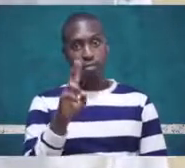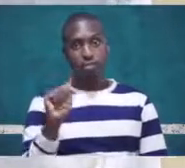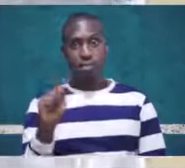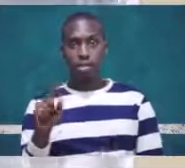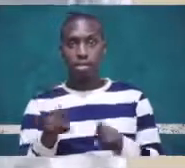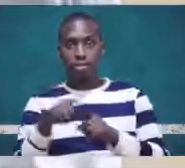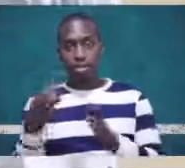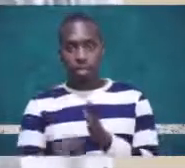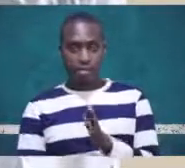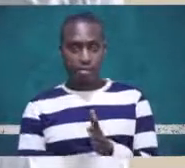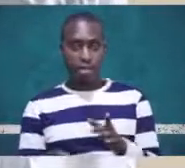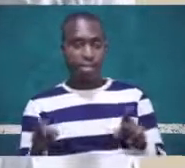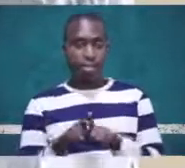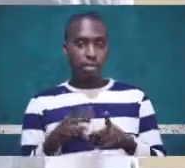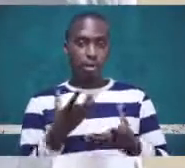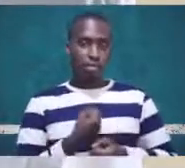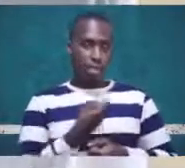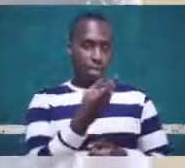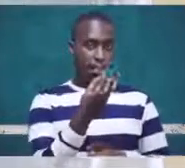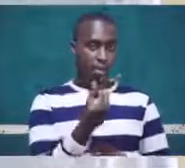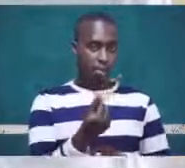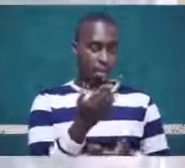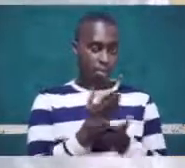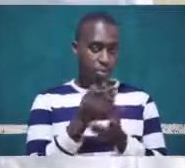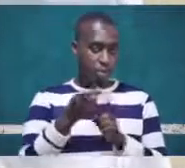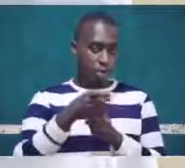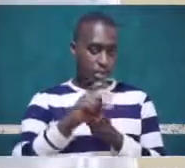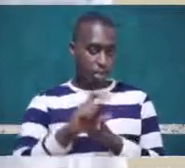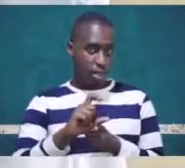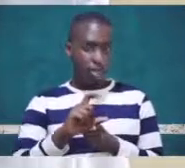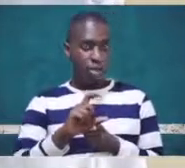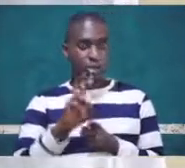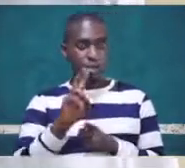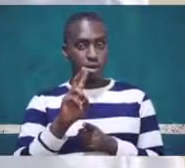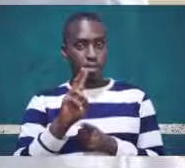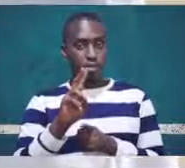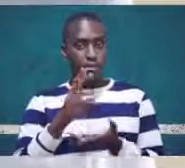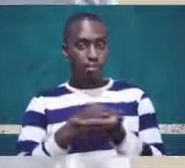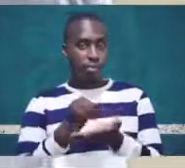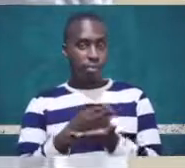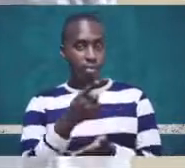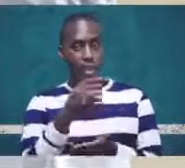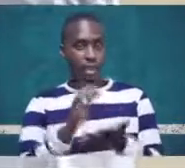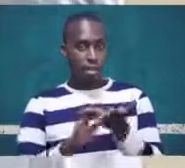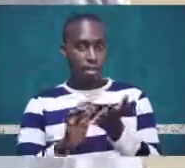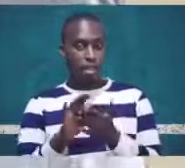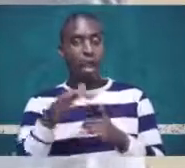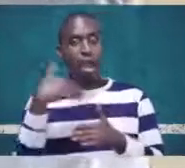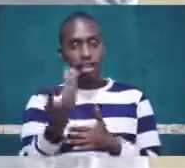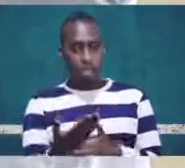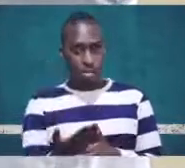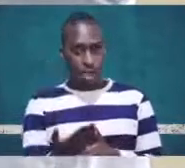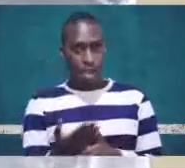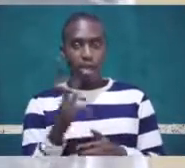tax. So you will take the money that was added to the value of that calculator, and then